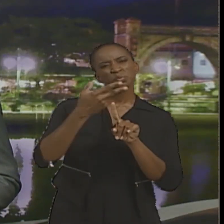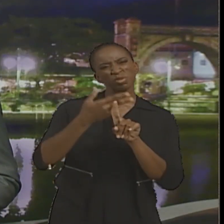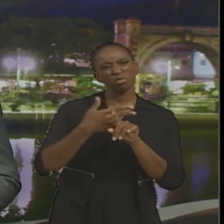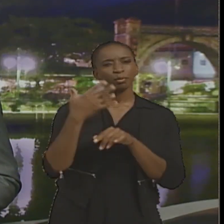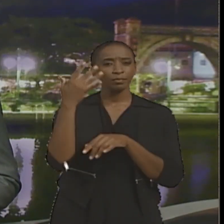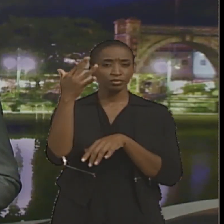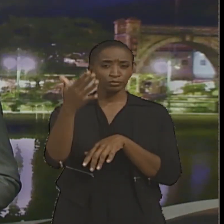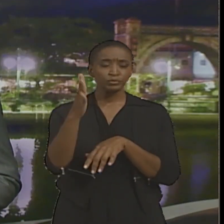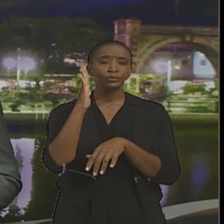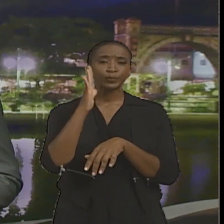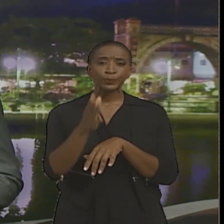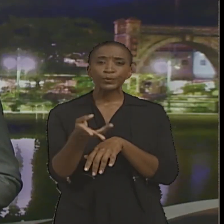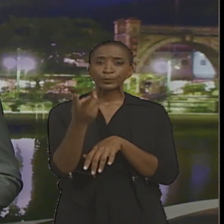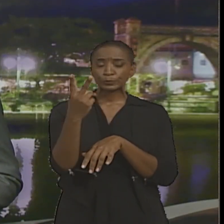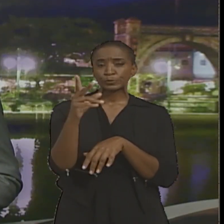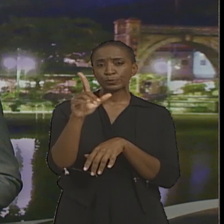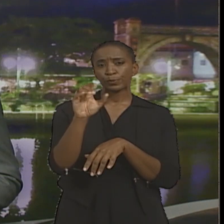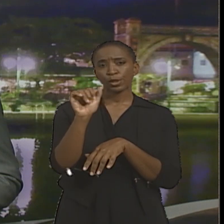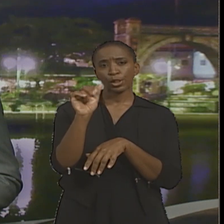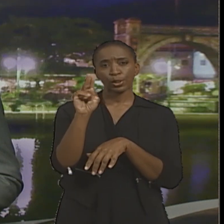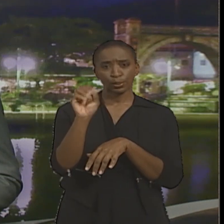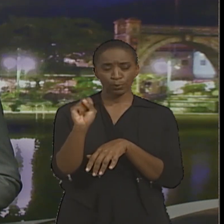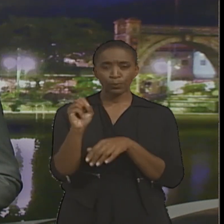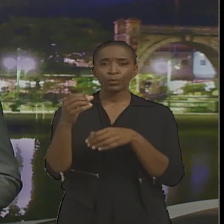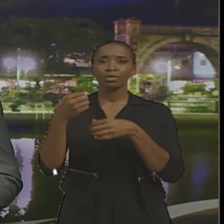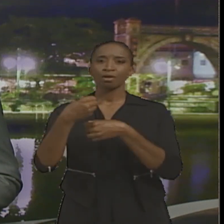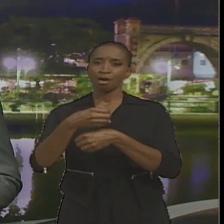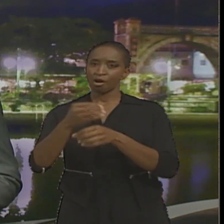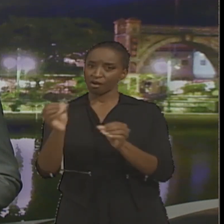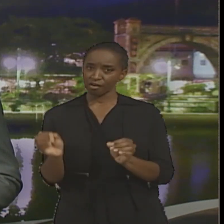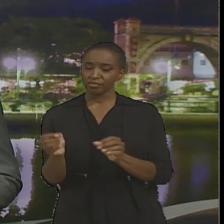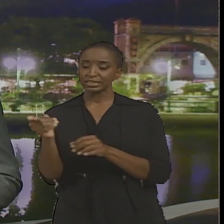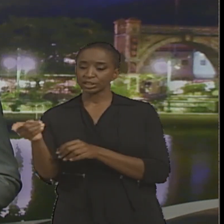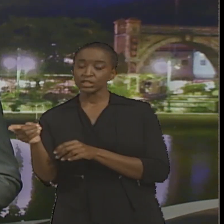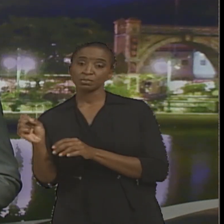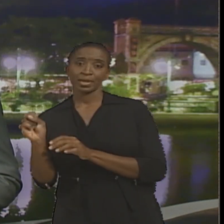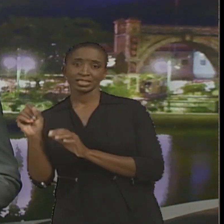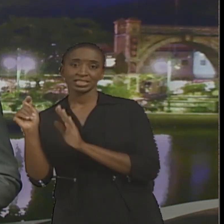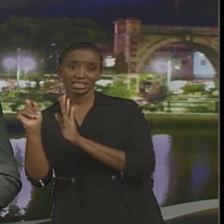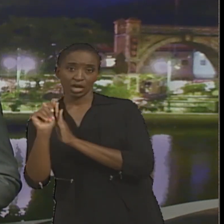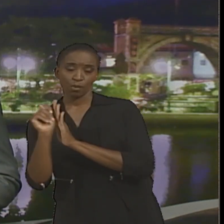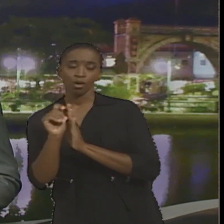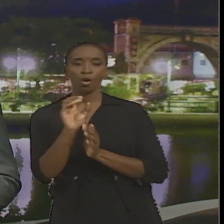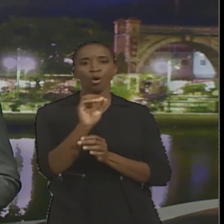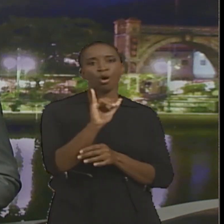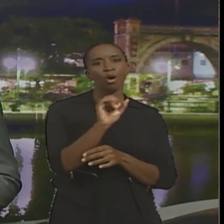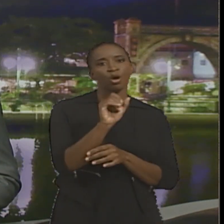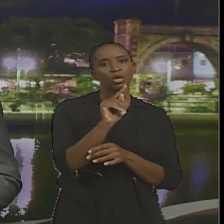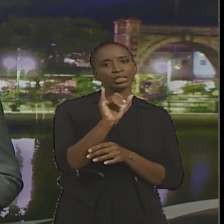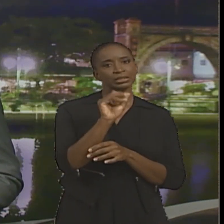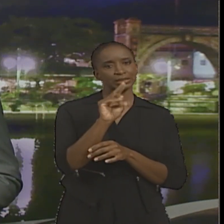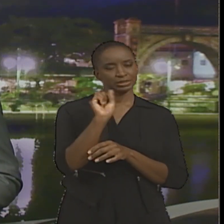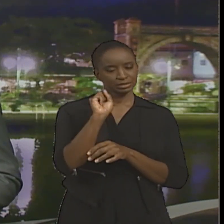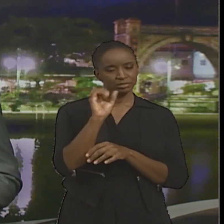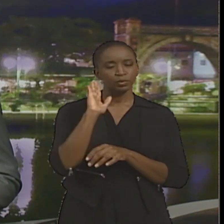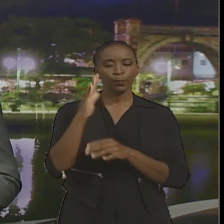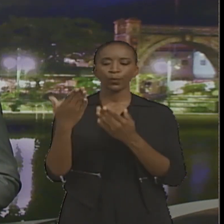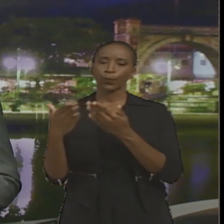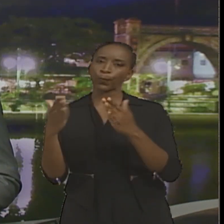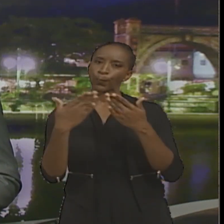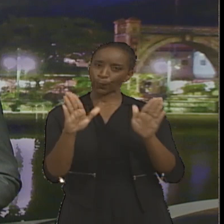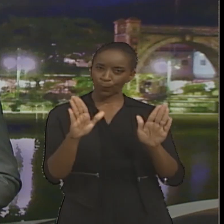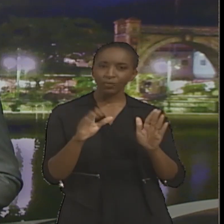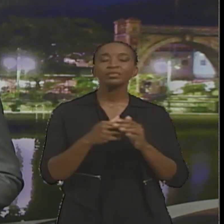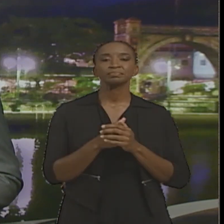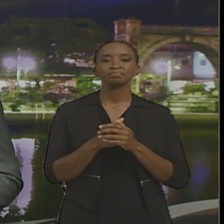additional trust loan offices at Speightstown and Oistins will follow to help deal with the application process. Now, in delivering the